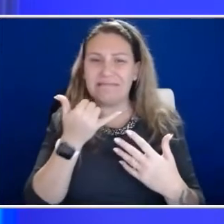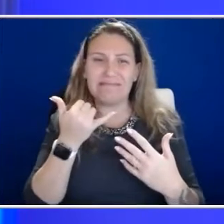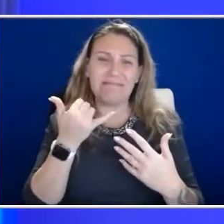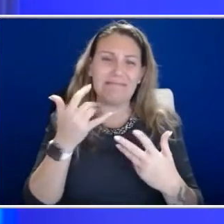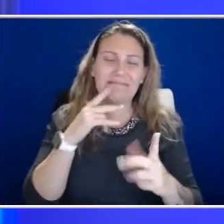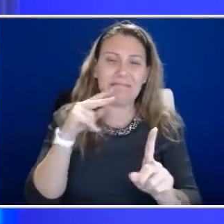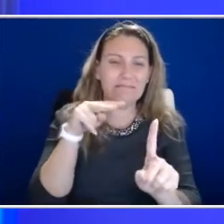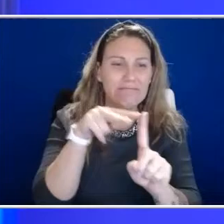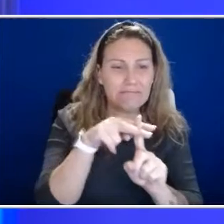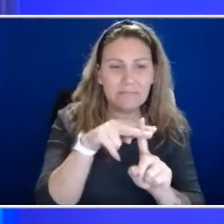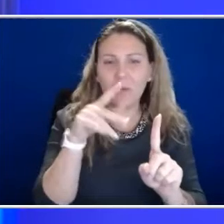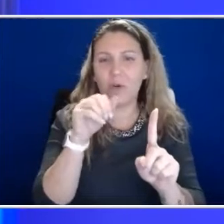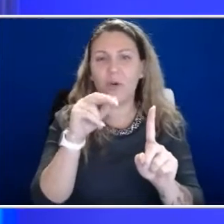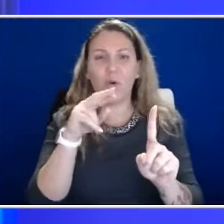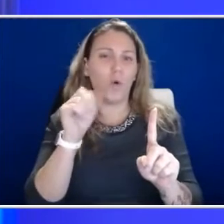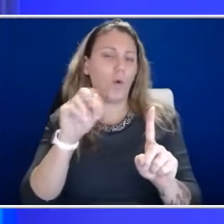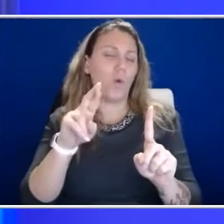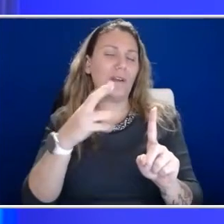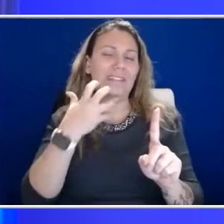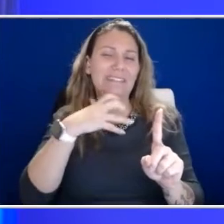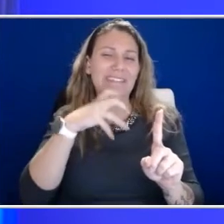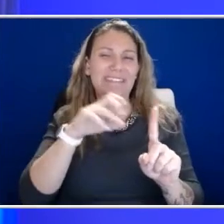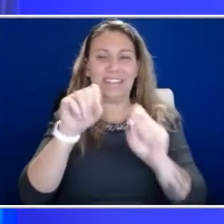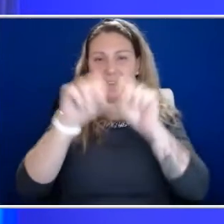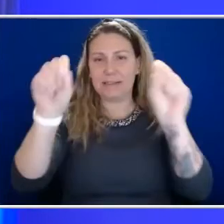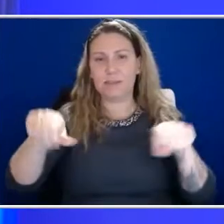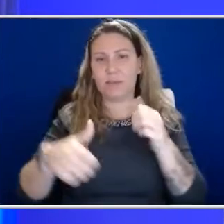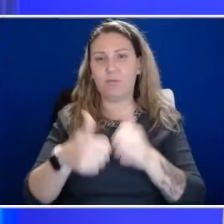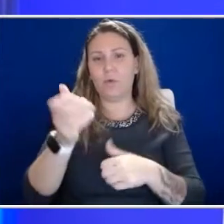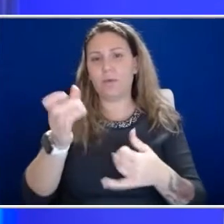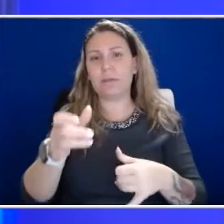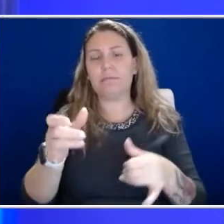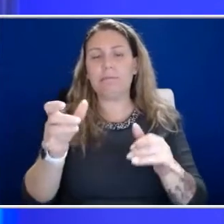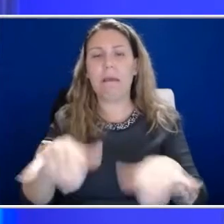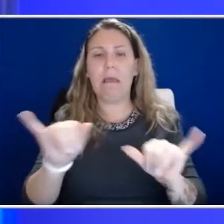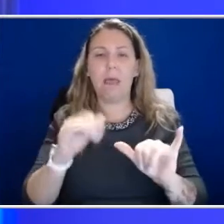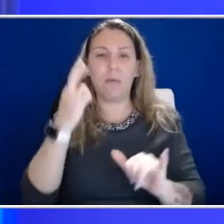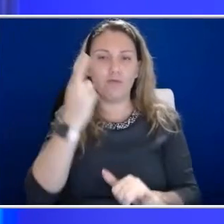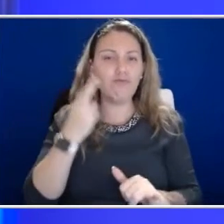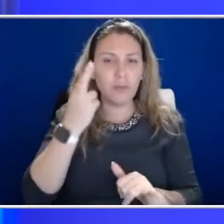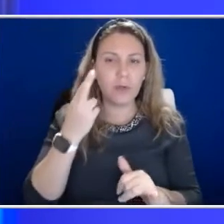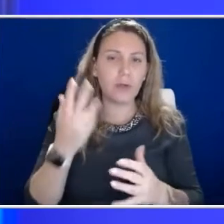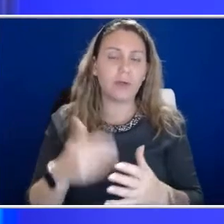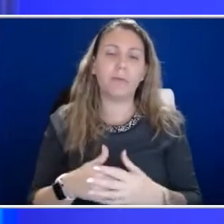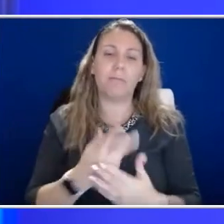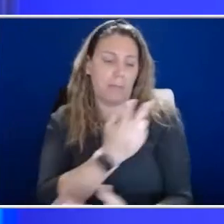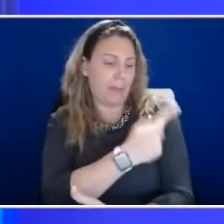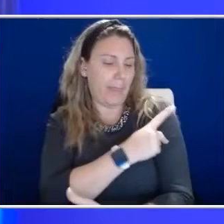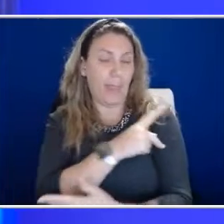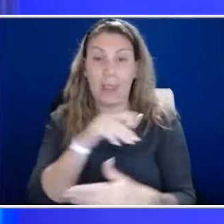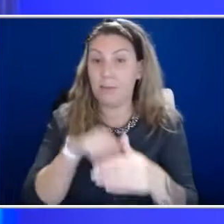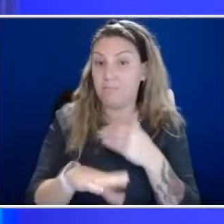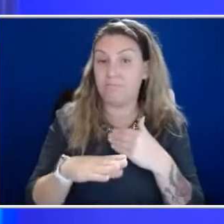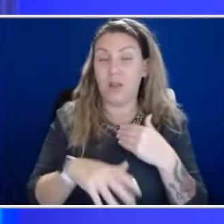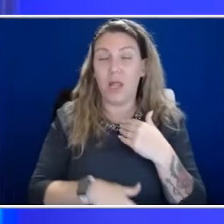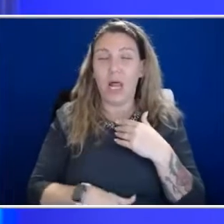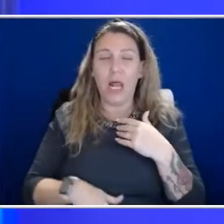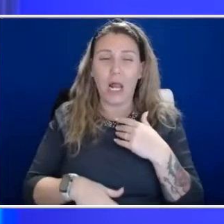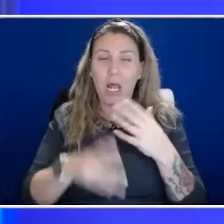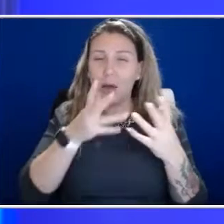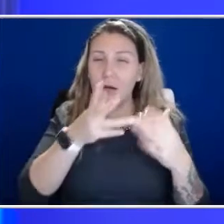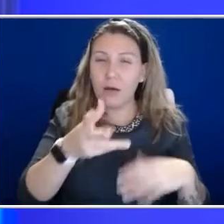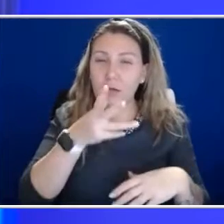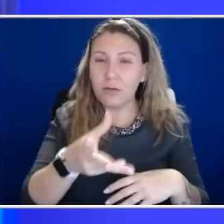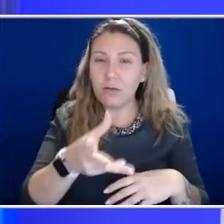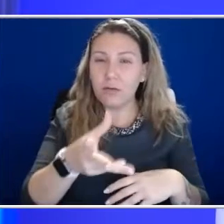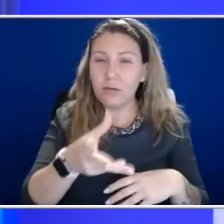kind of say heating system. So those are the most common reasons. Patients would kind of come in with as little as just nausea, vomiting, to altered